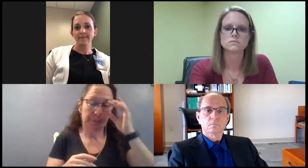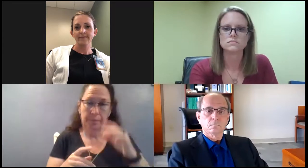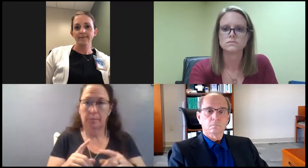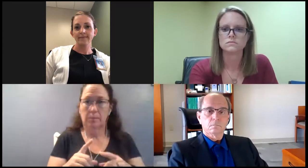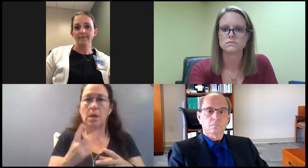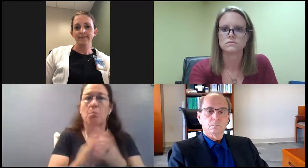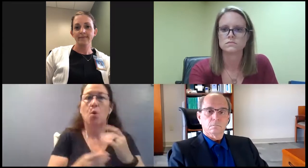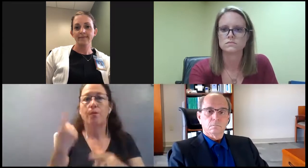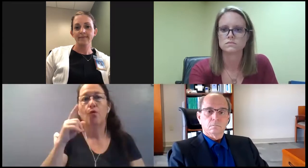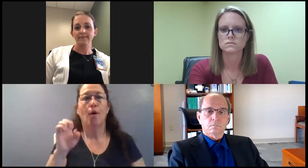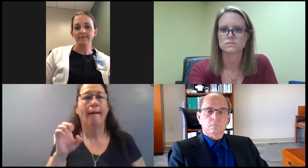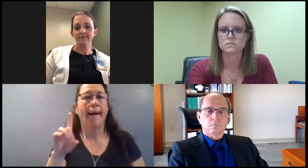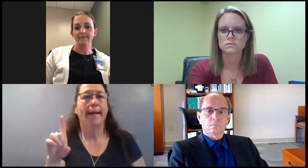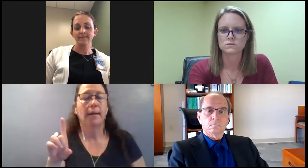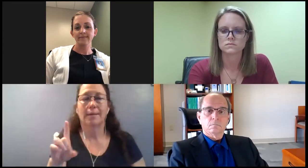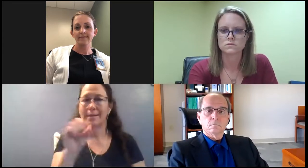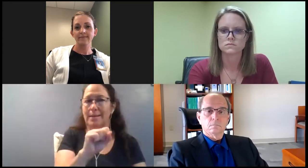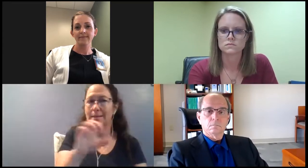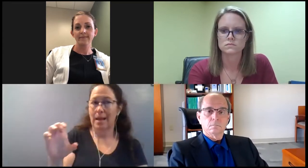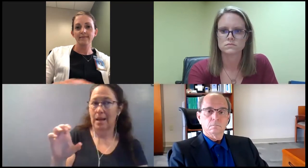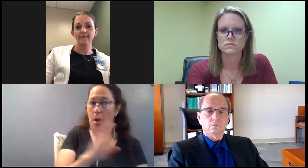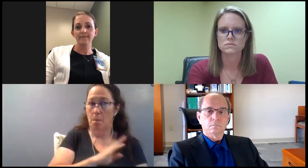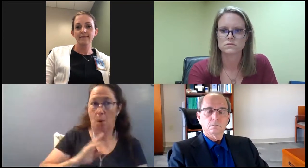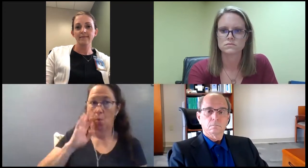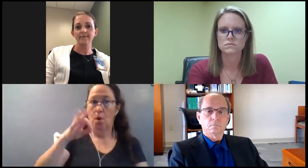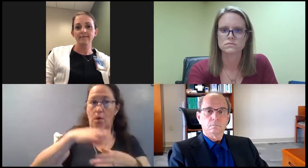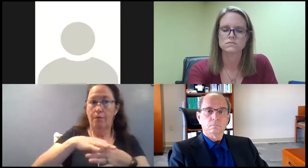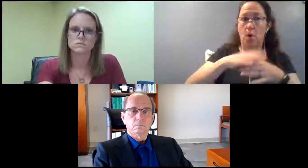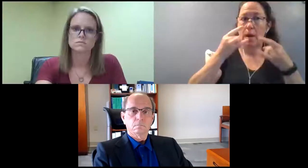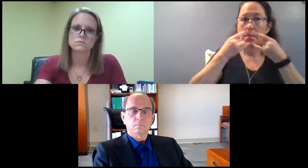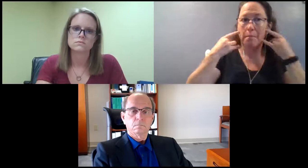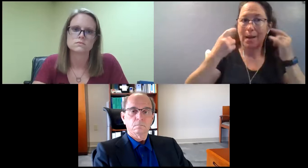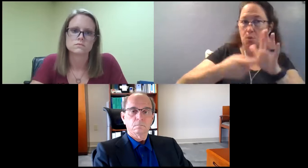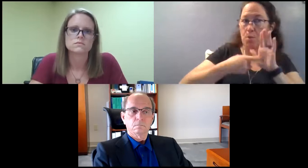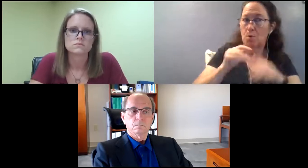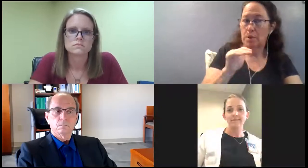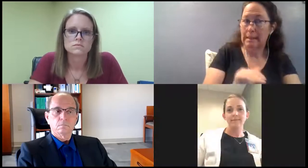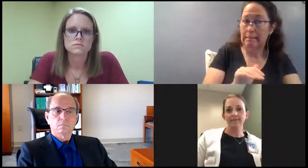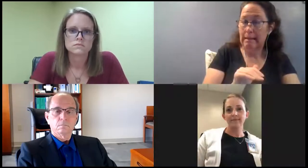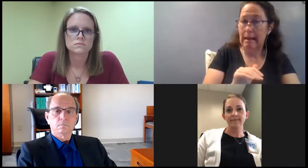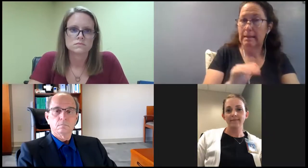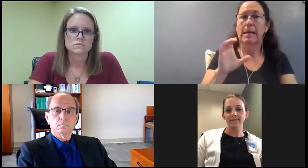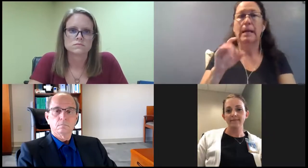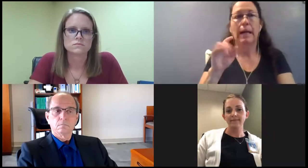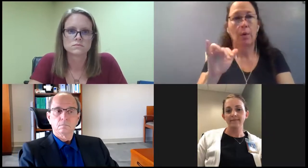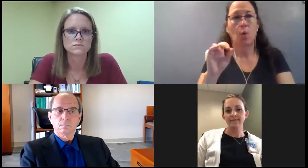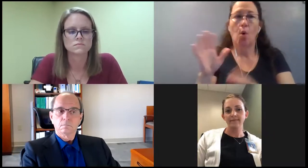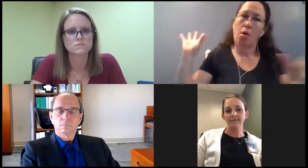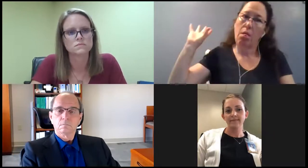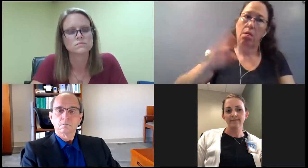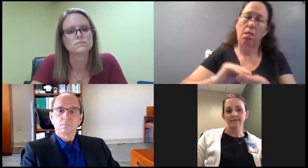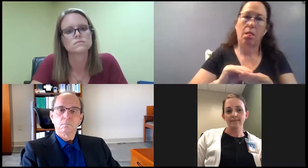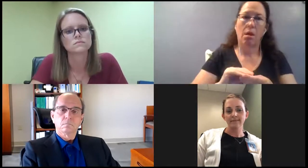both for Ed. Ed, the Scott County Board is set to vote on a mask mandate tonight, either for county buildings or in its entirety. Where